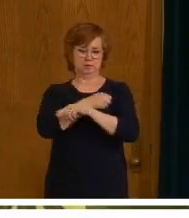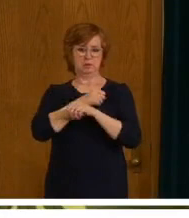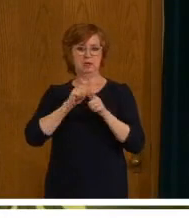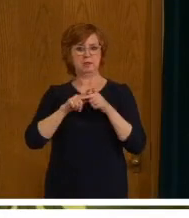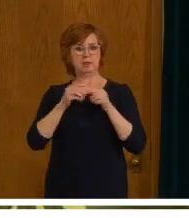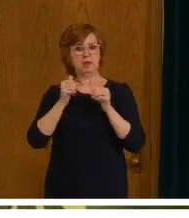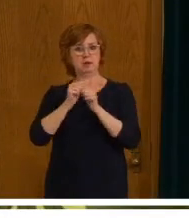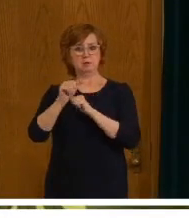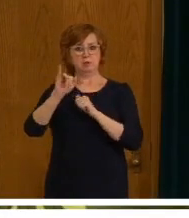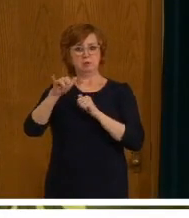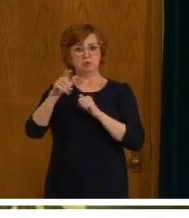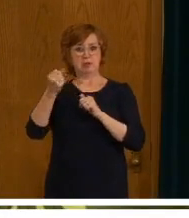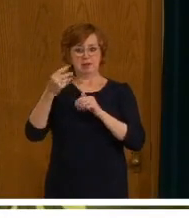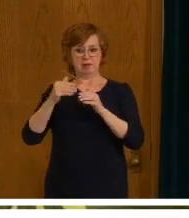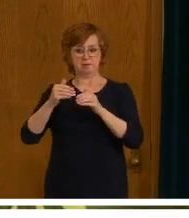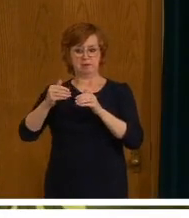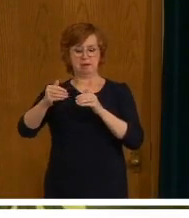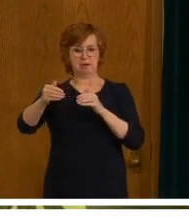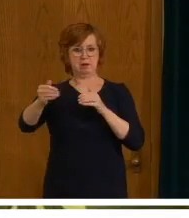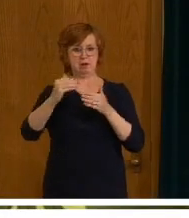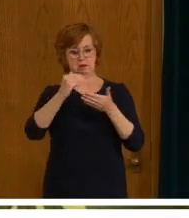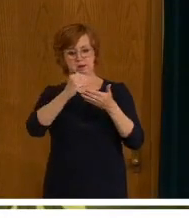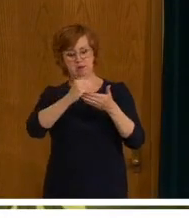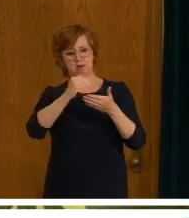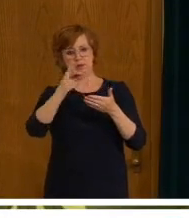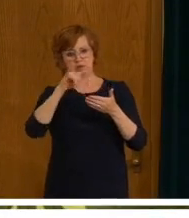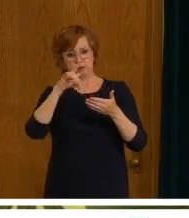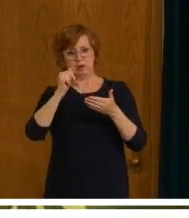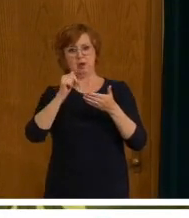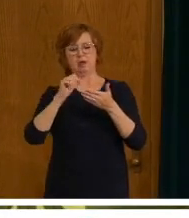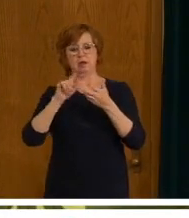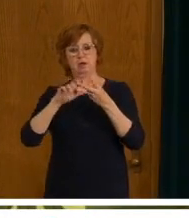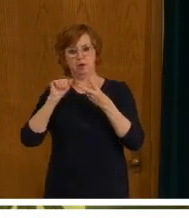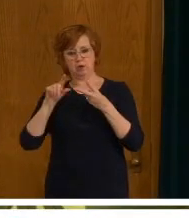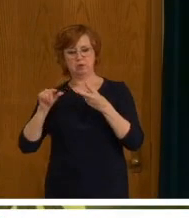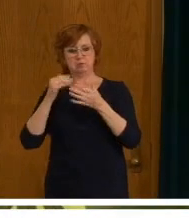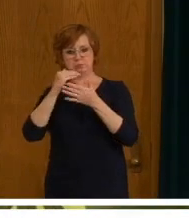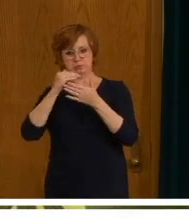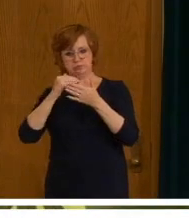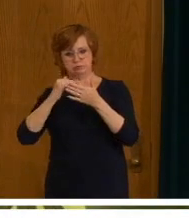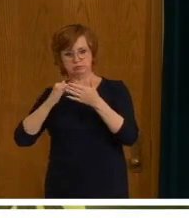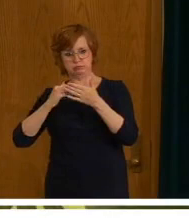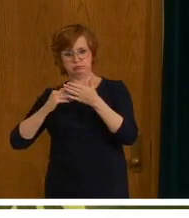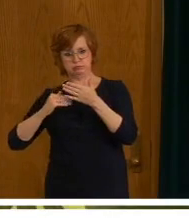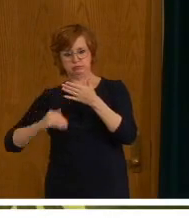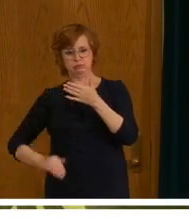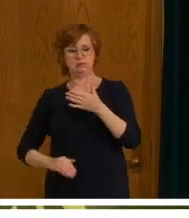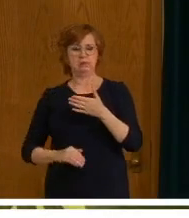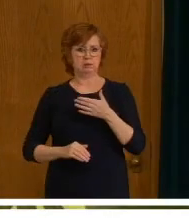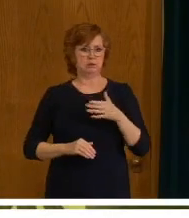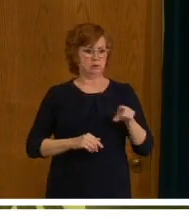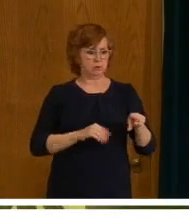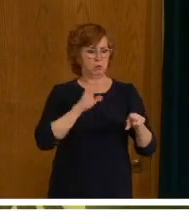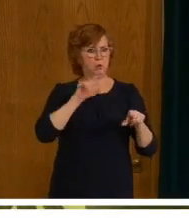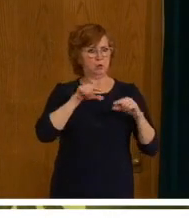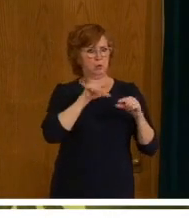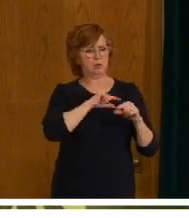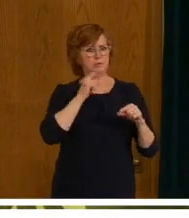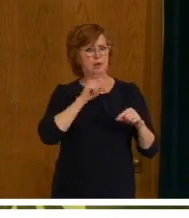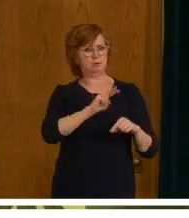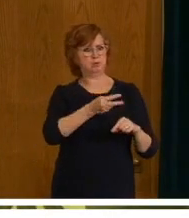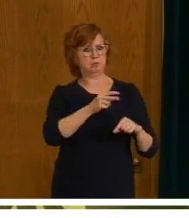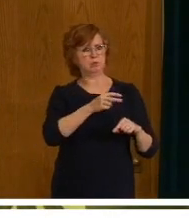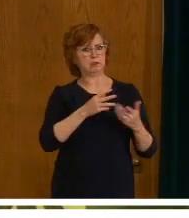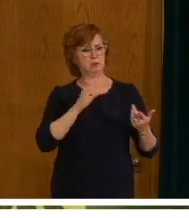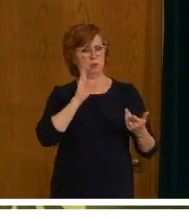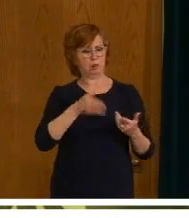11th, we'll see the rest of Saskatchewan people, including those 12 and up, also be eligible for their second dose of vaccine.